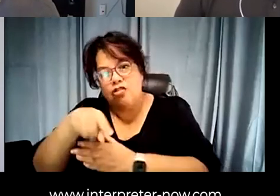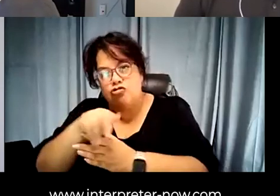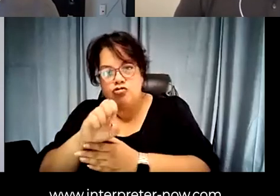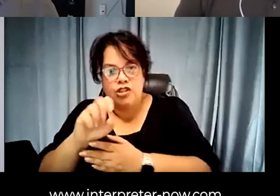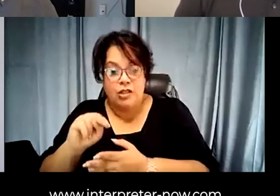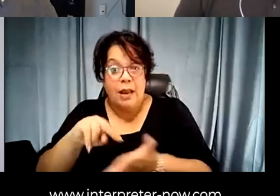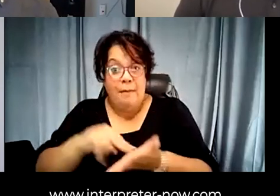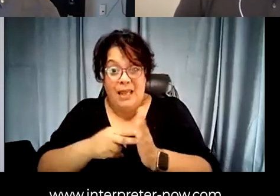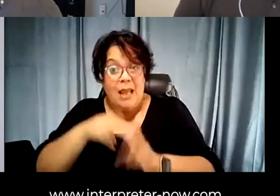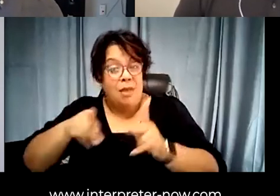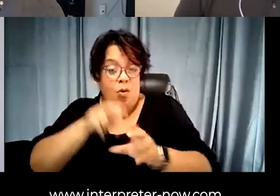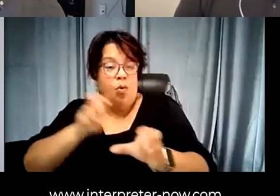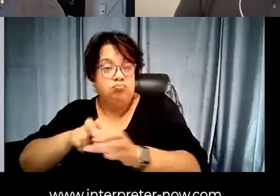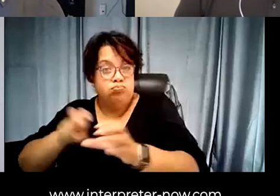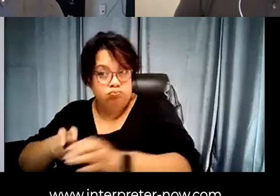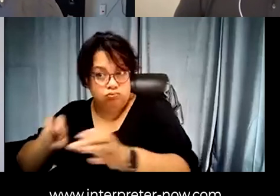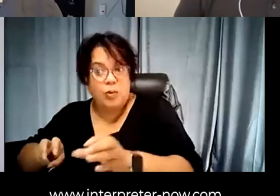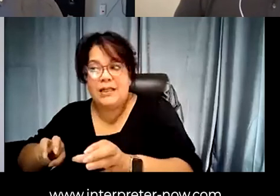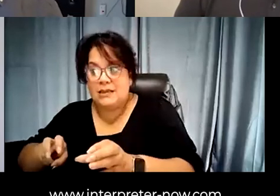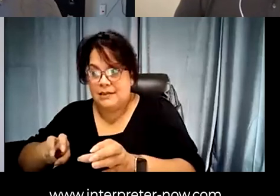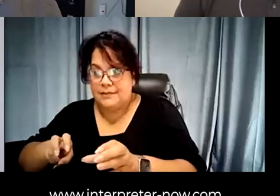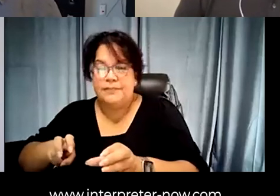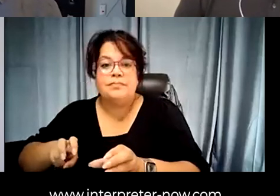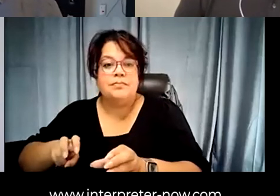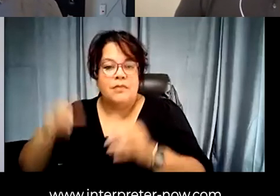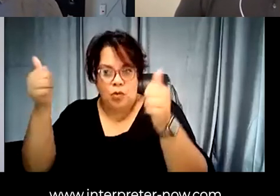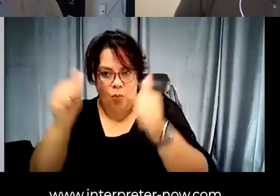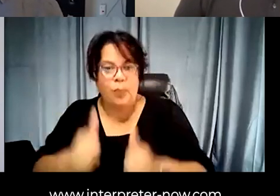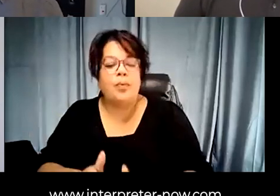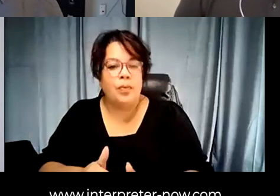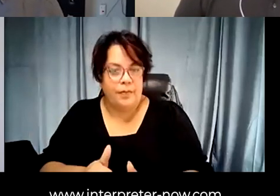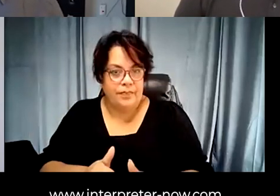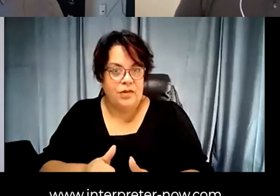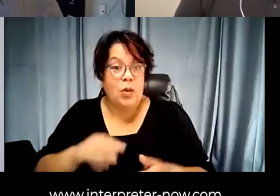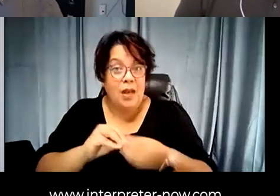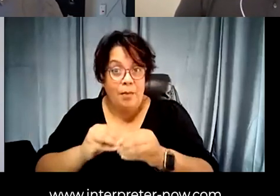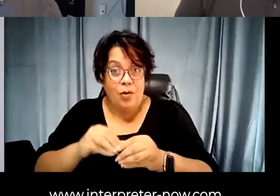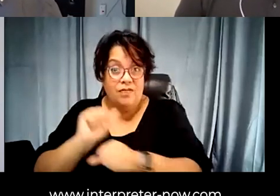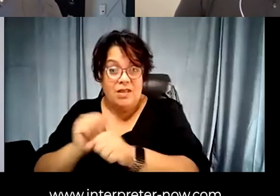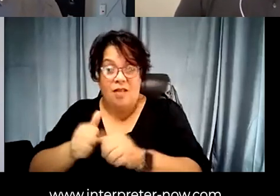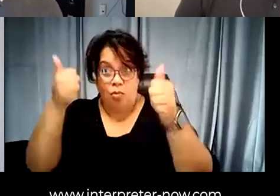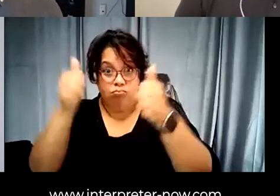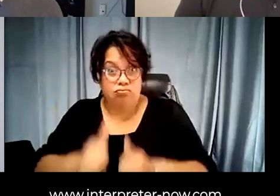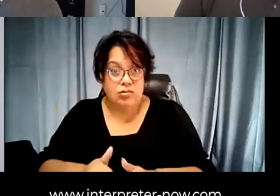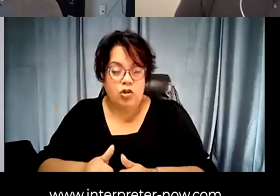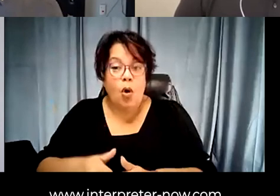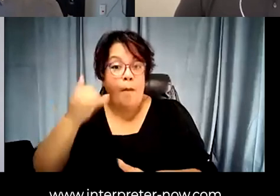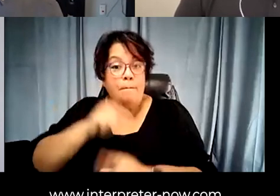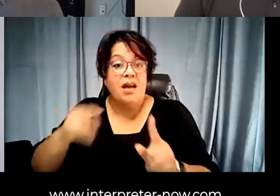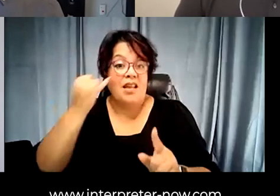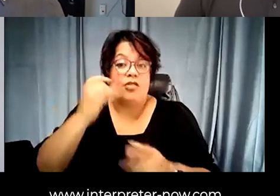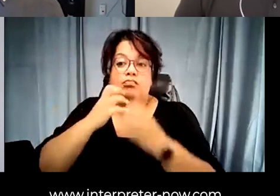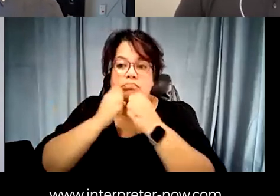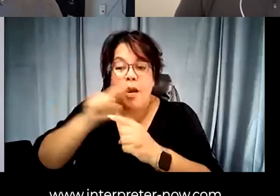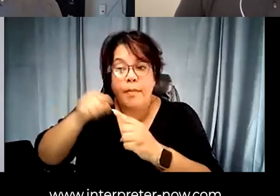sale. And so the company knows that as well. But if you really care about your people and you want what's best for them, try to help them as best as you